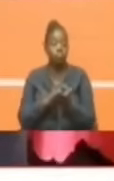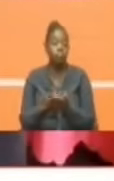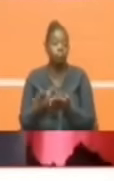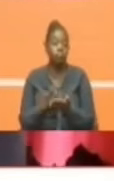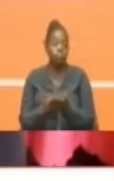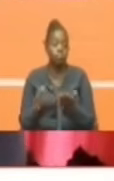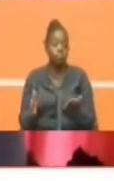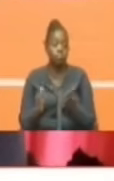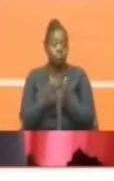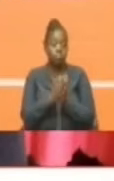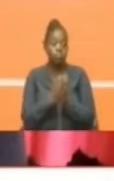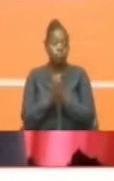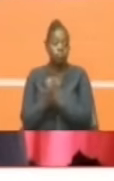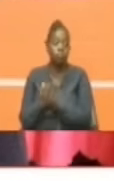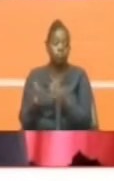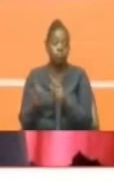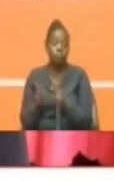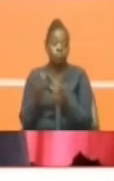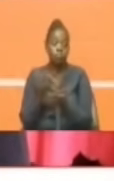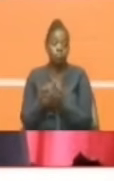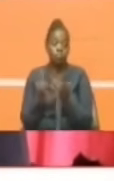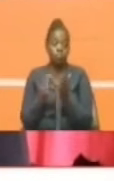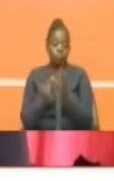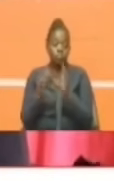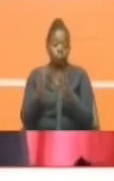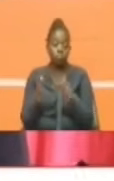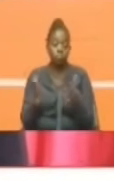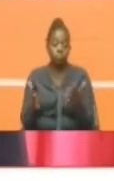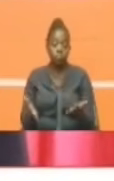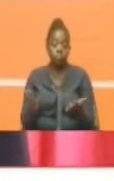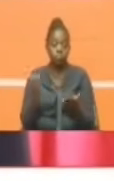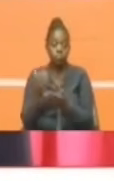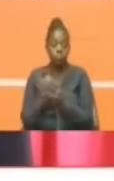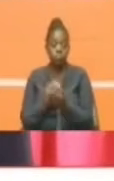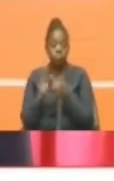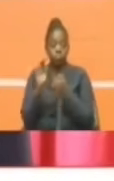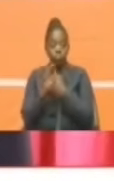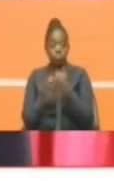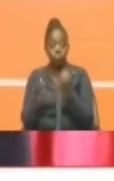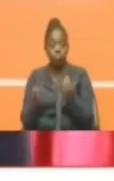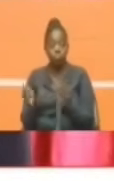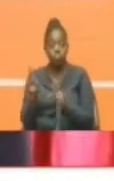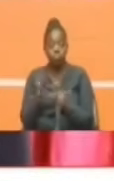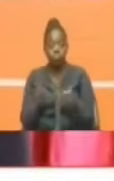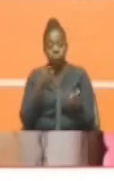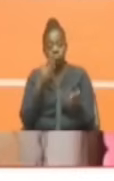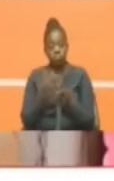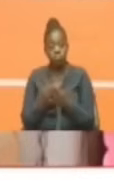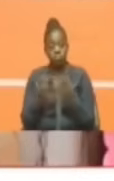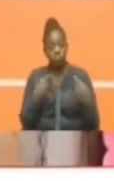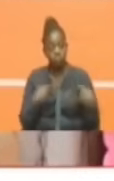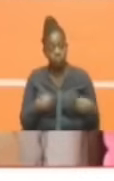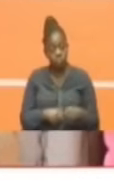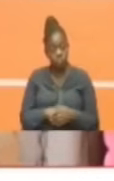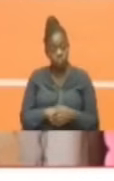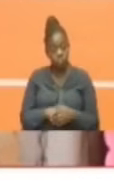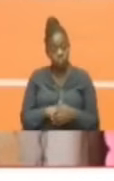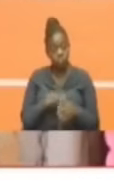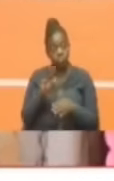musonyiye kawe kyeyebaziza bonna bamuyambira n'asaba nnayuganda okumanya nti eggwanga likyalimu abantu ab'omutima omulungi abo bonna